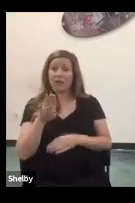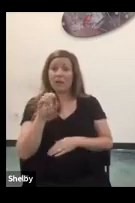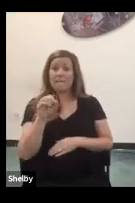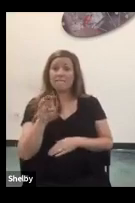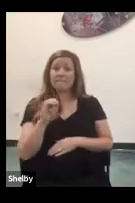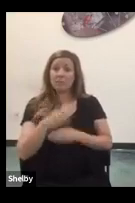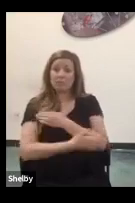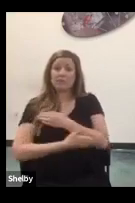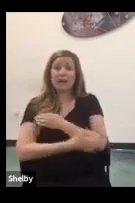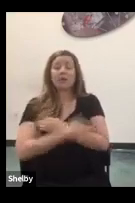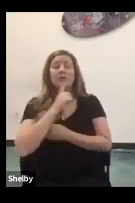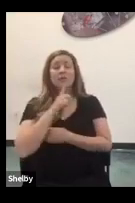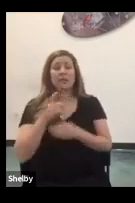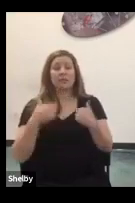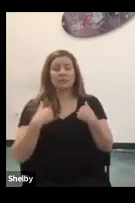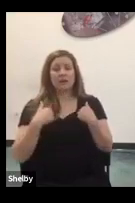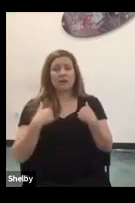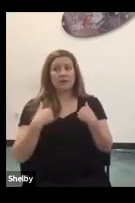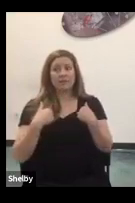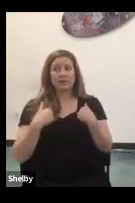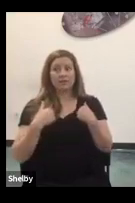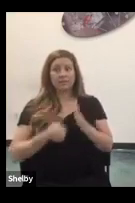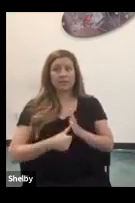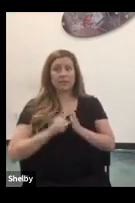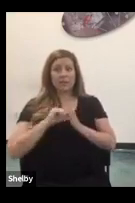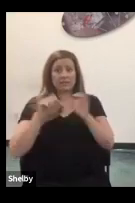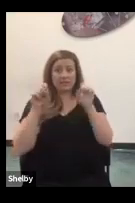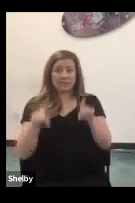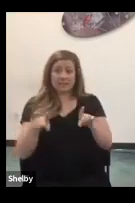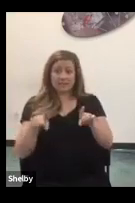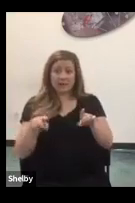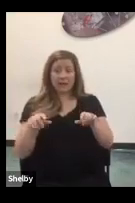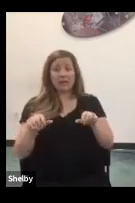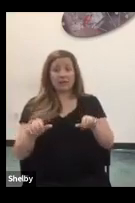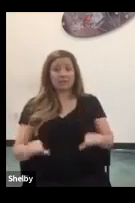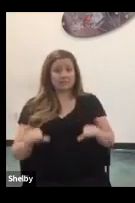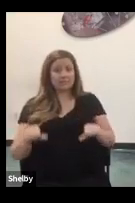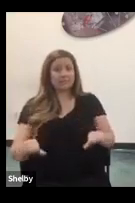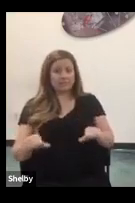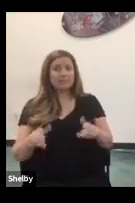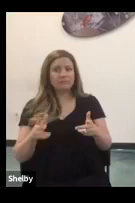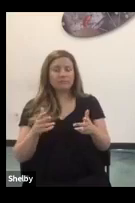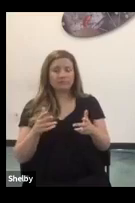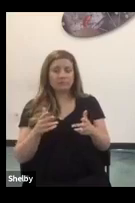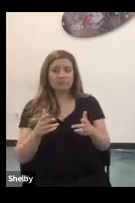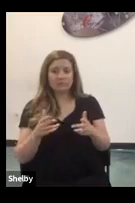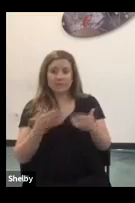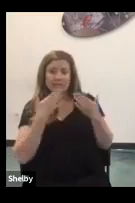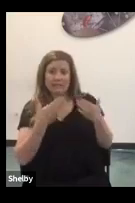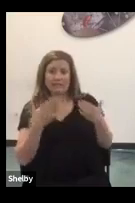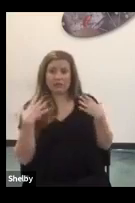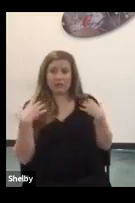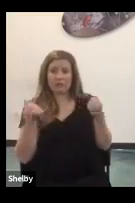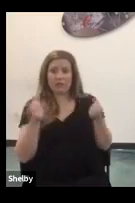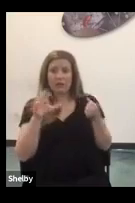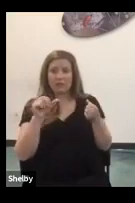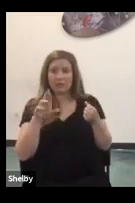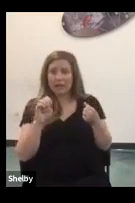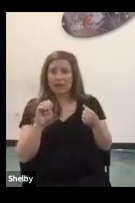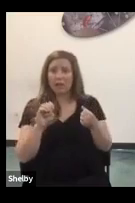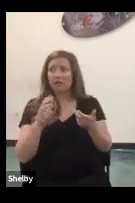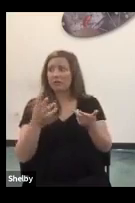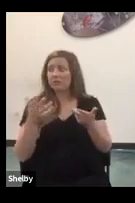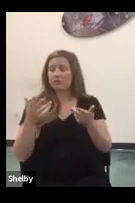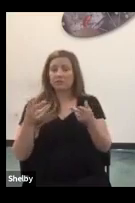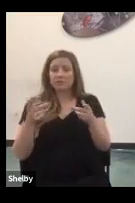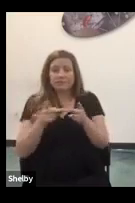really impressive testing capacity thanks to the healthcare institutions